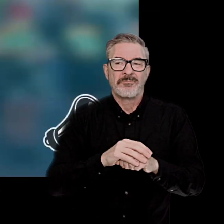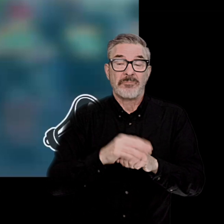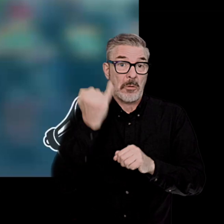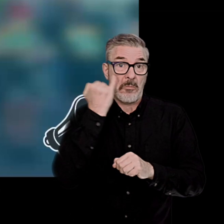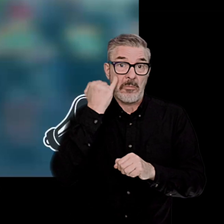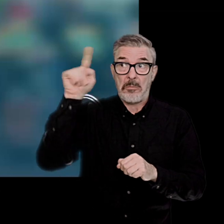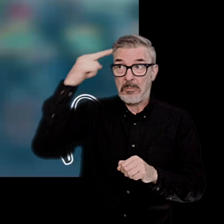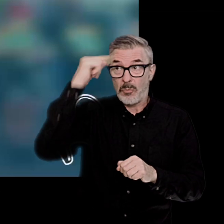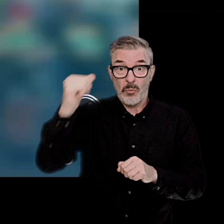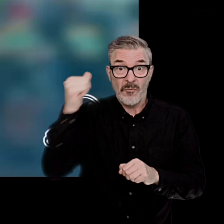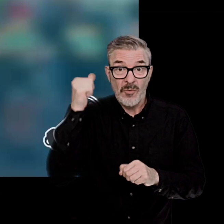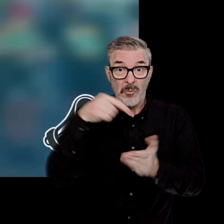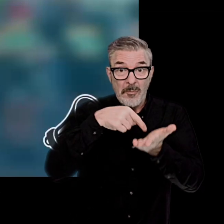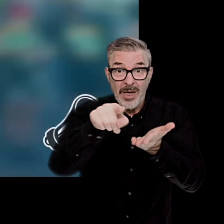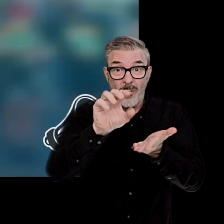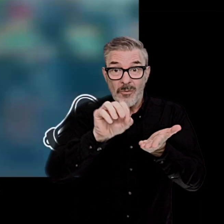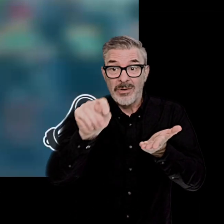say we won't pay overtime due to company policy,